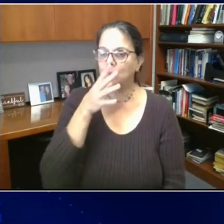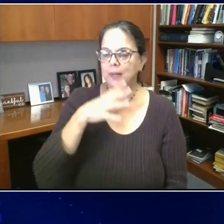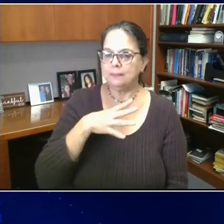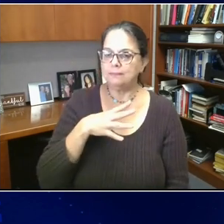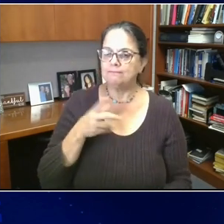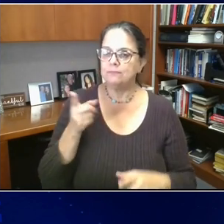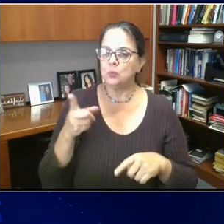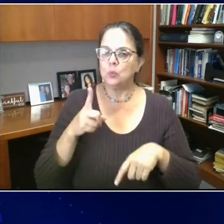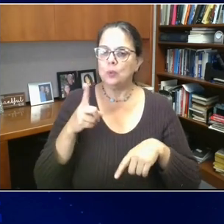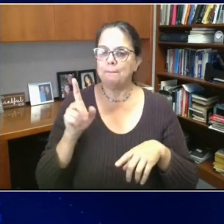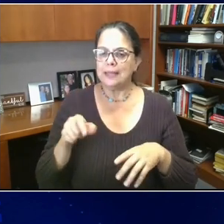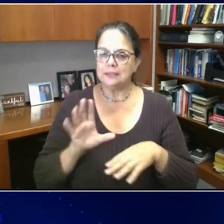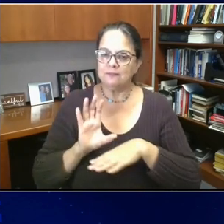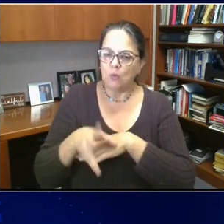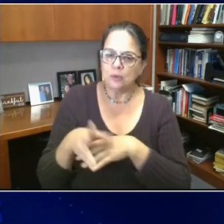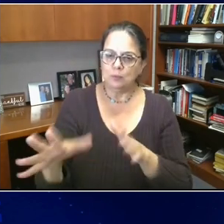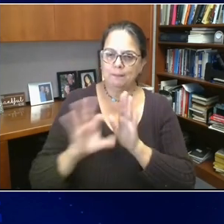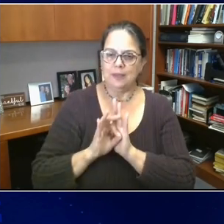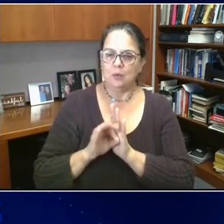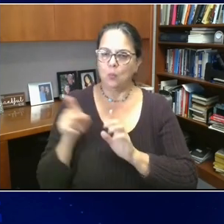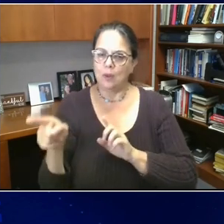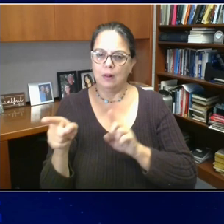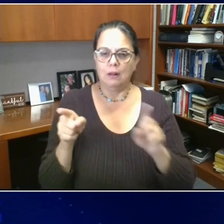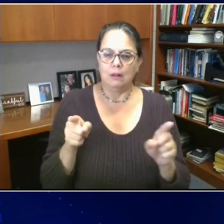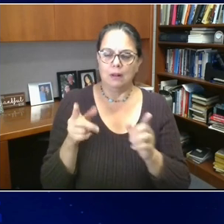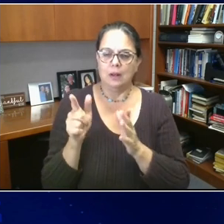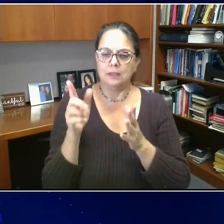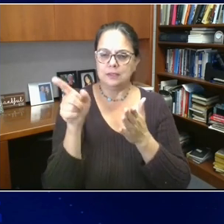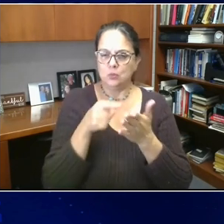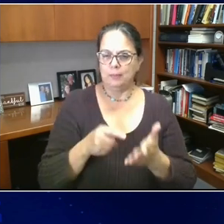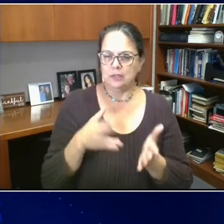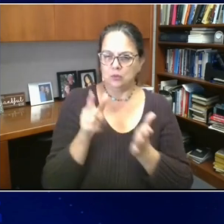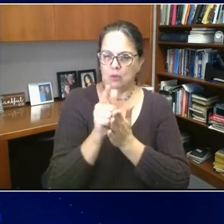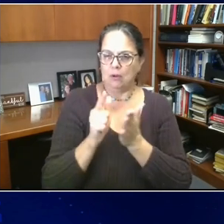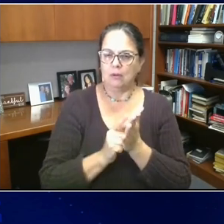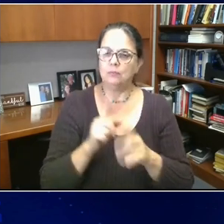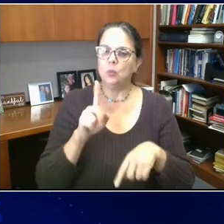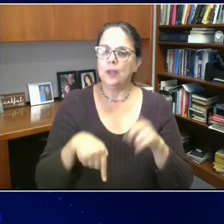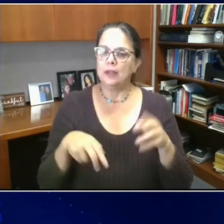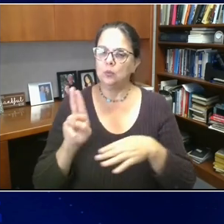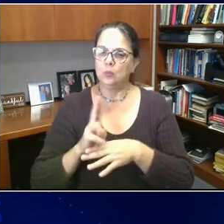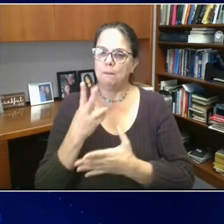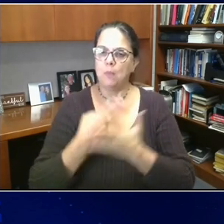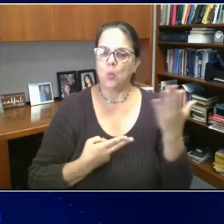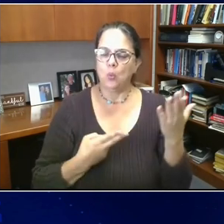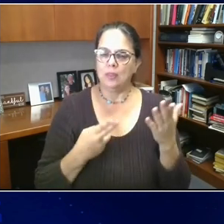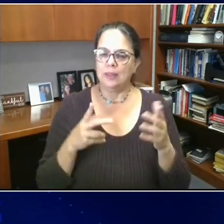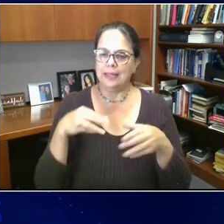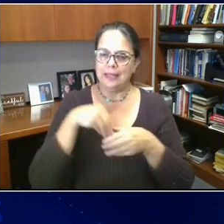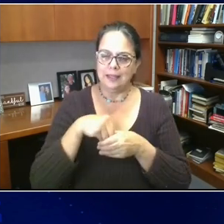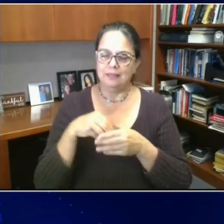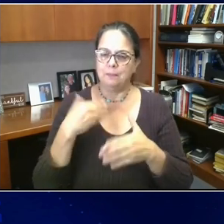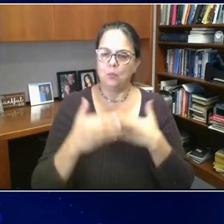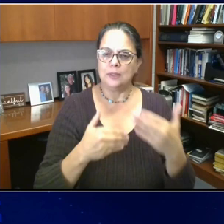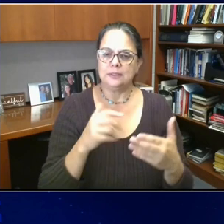For example, a Black woman is forced to choose to seek justice using either gender